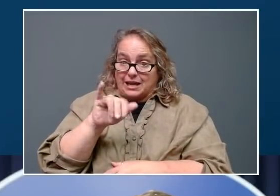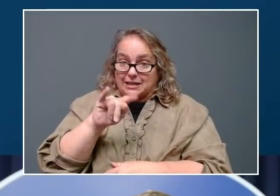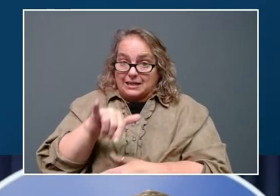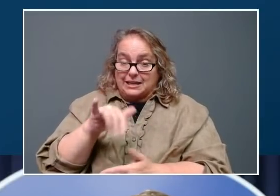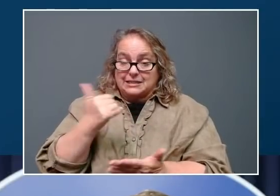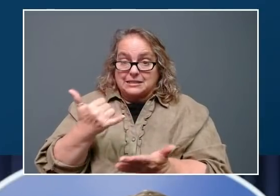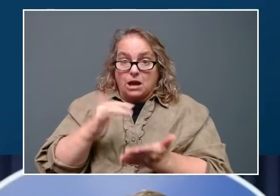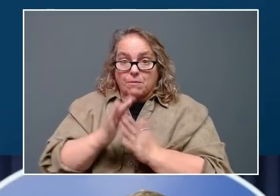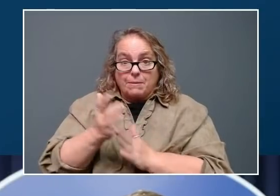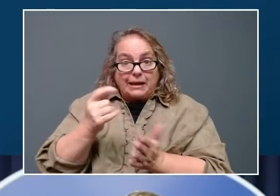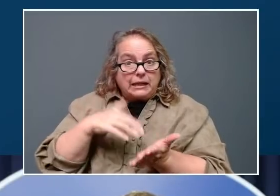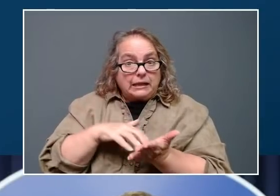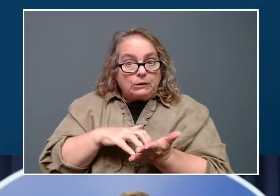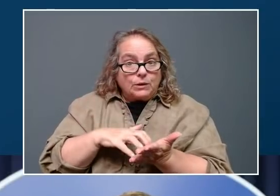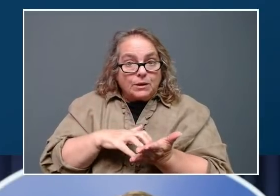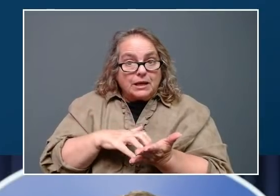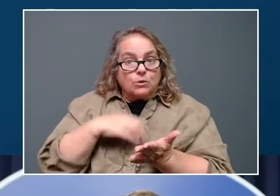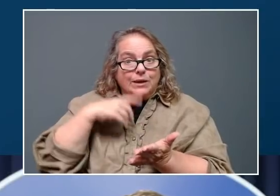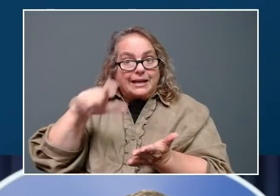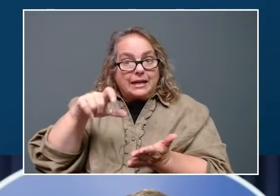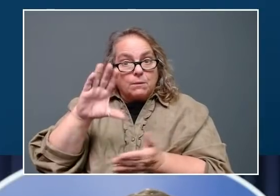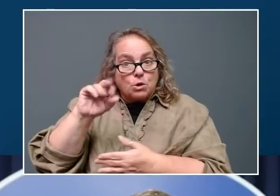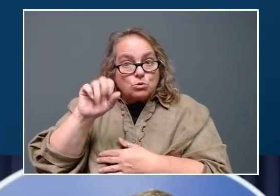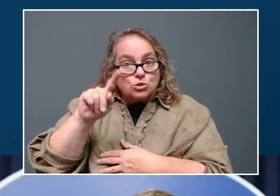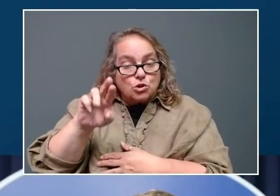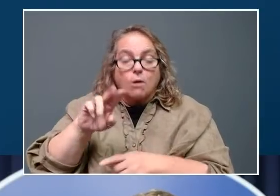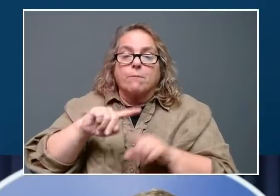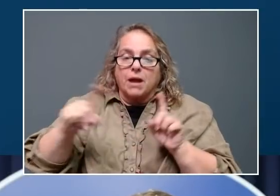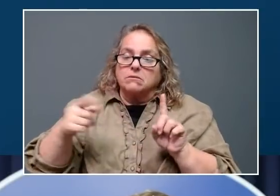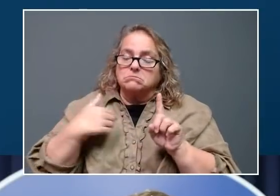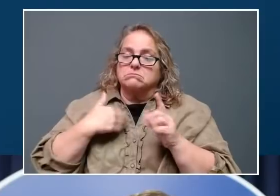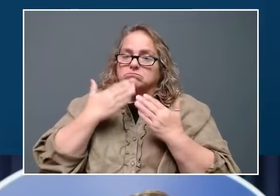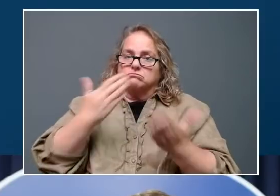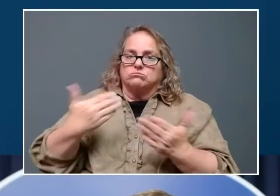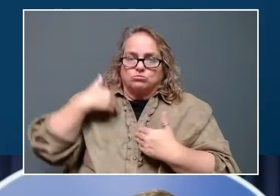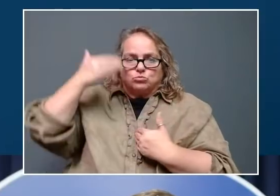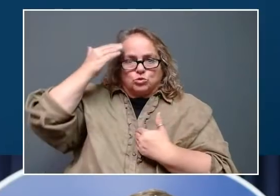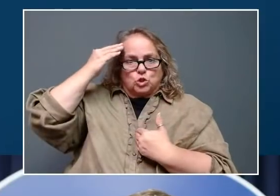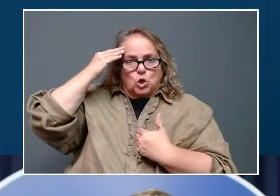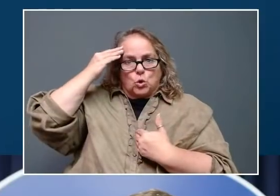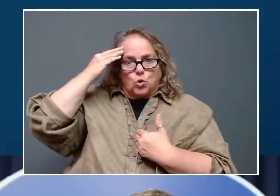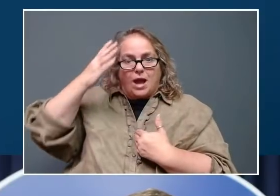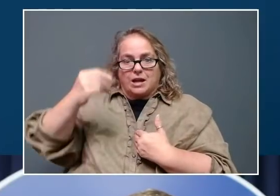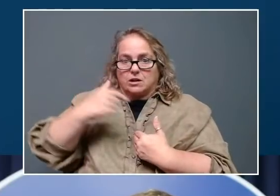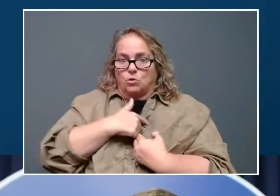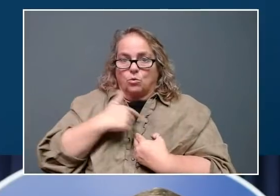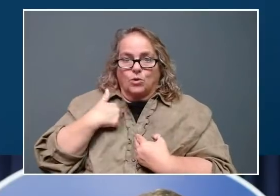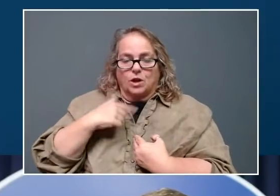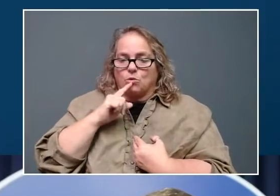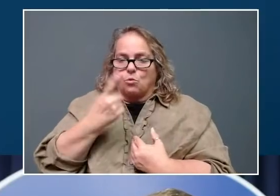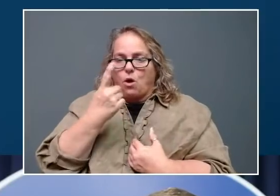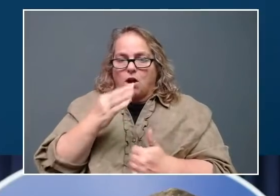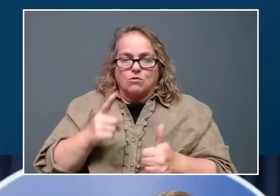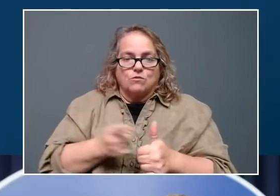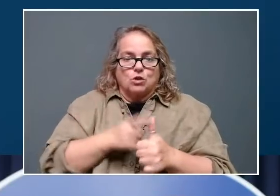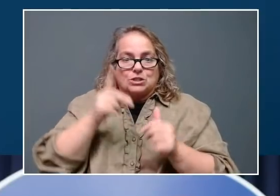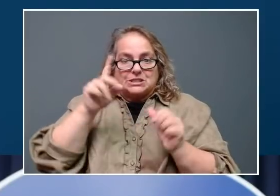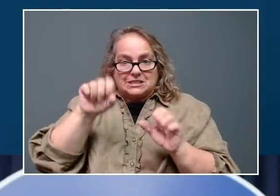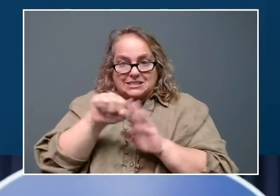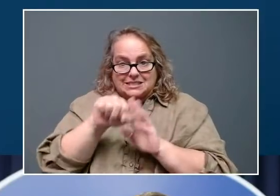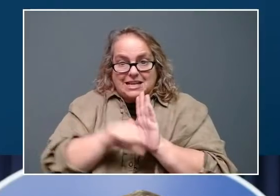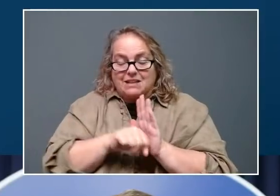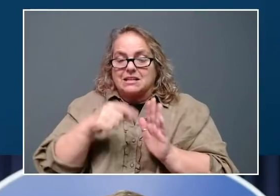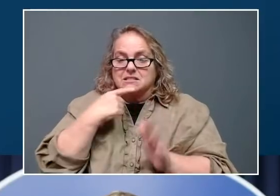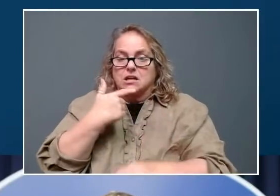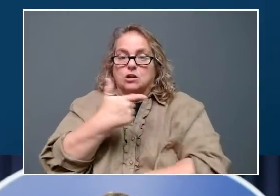we know that it exists. And we were one of the first states to go ahead and say booster for everybody above 18 because we can address